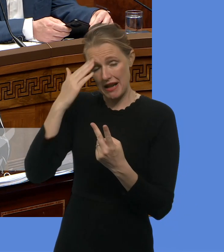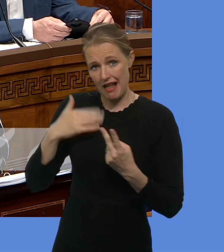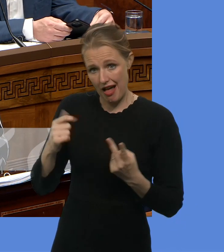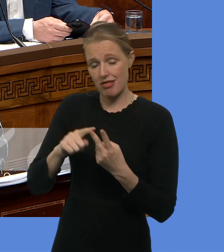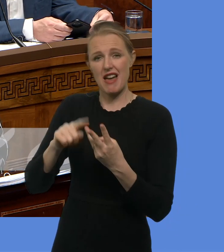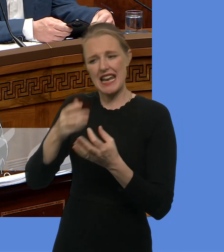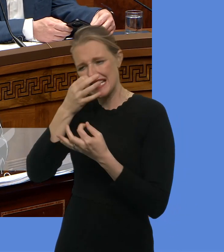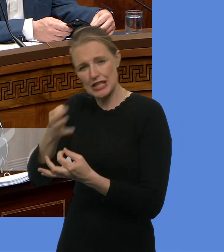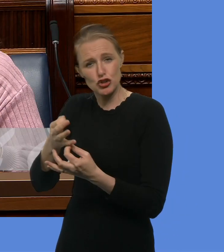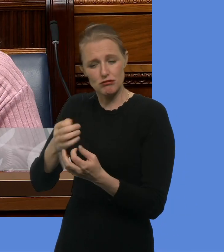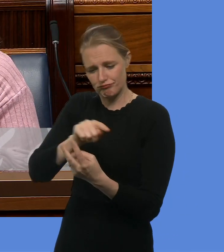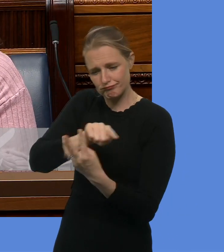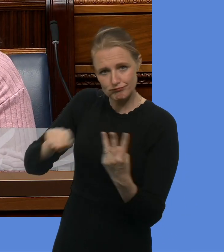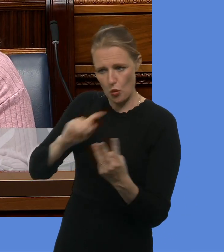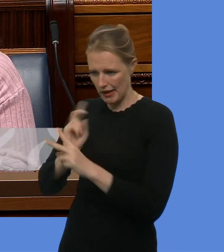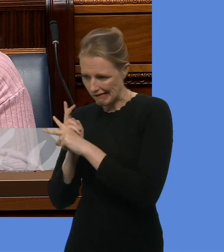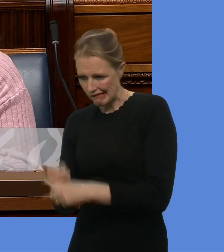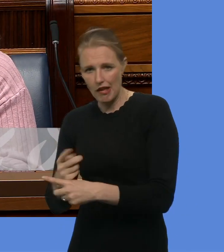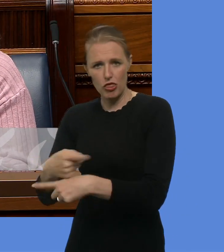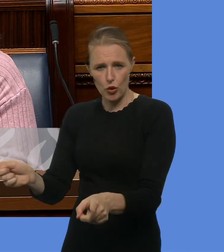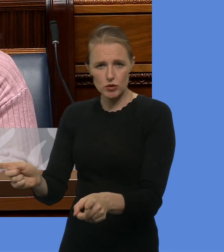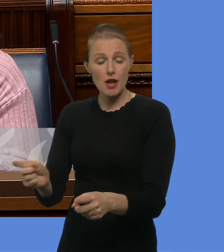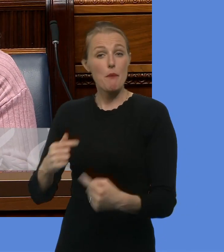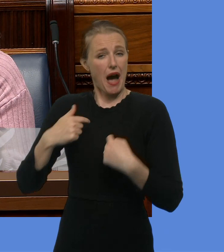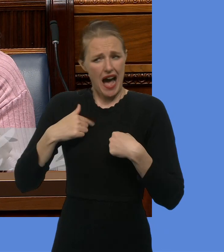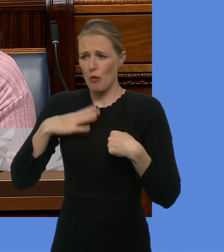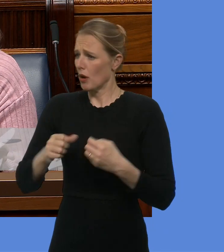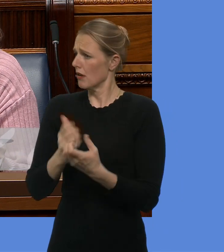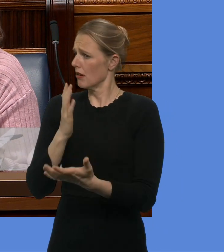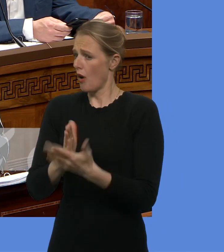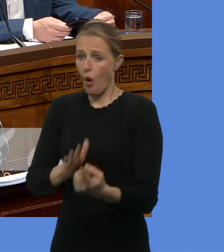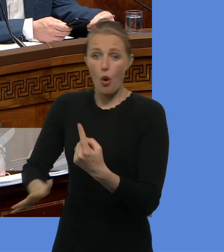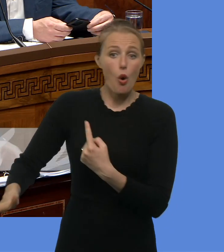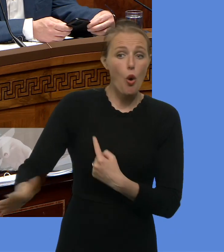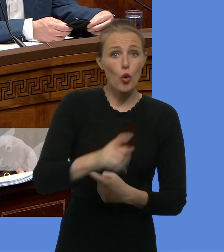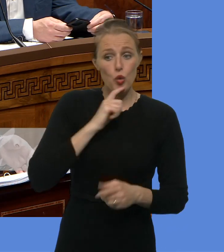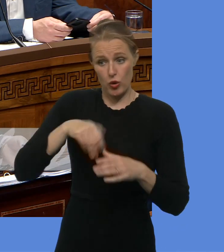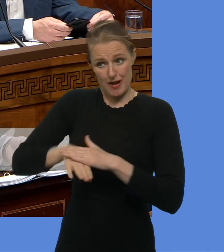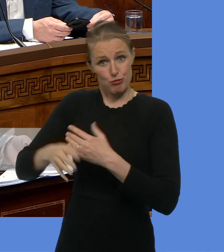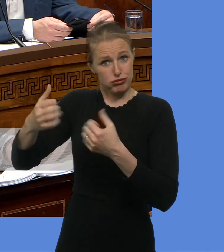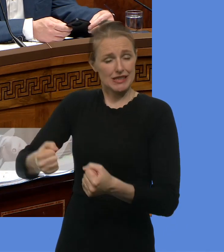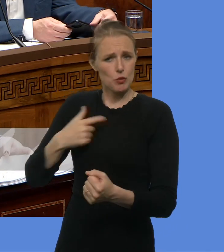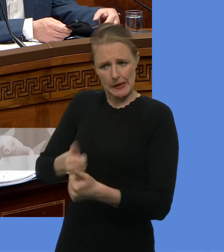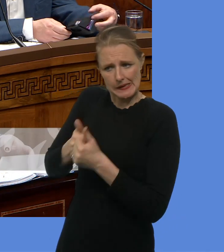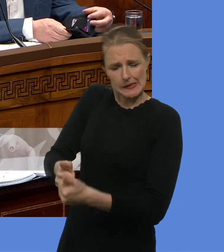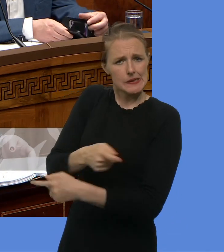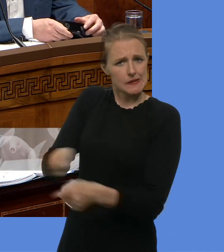everyone has a role to play in supporting people to look after their mental health and address addictions. My department is therefore engaged with a number of initiatives aimed at improving